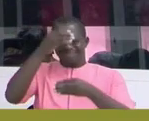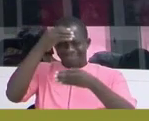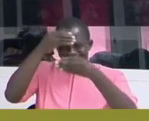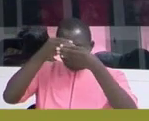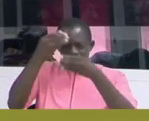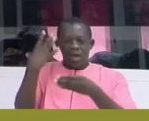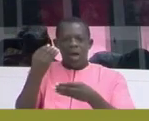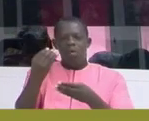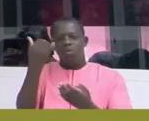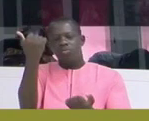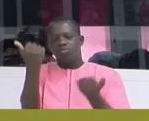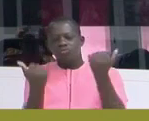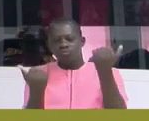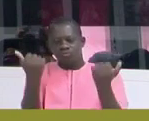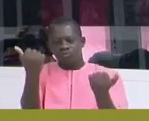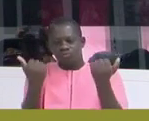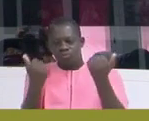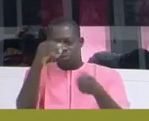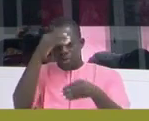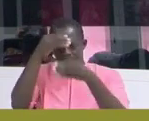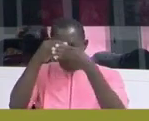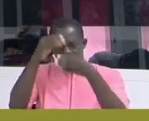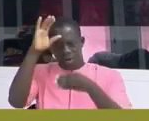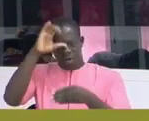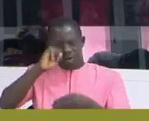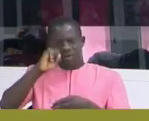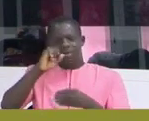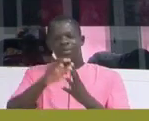did? I learned how to